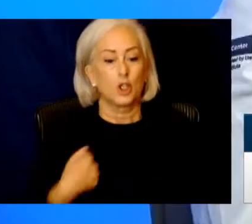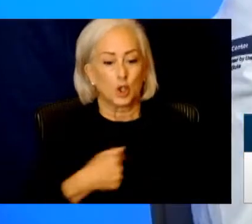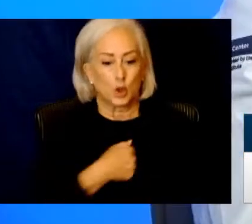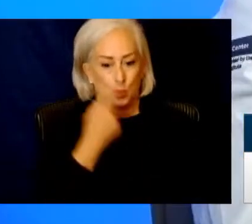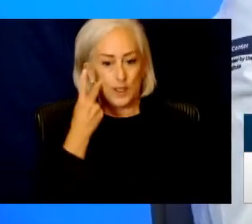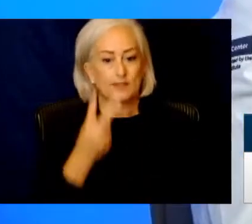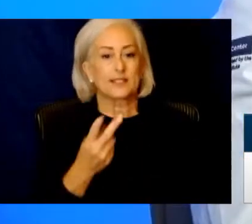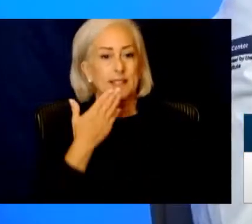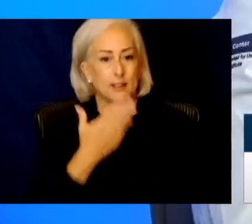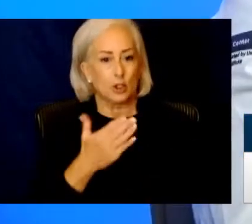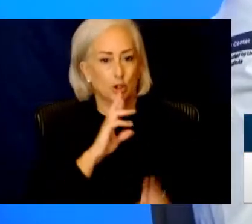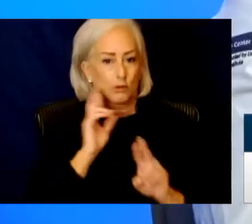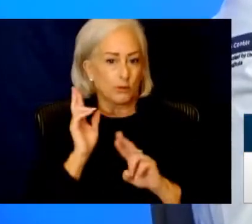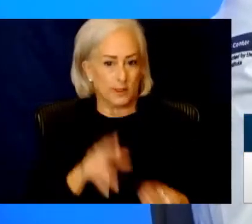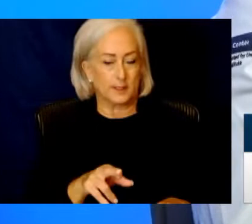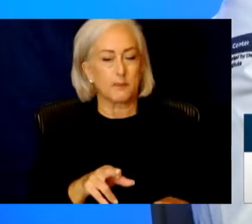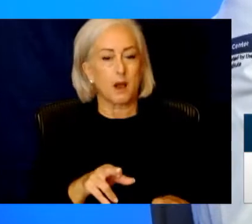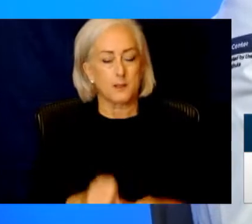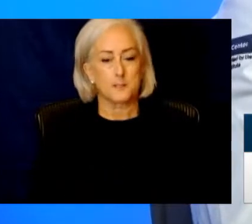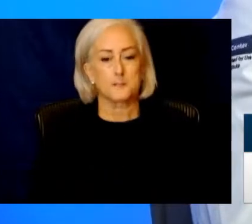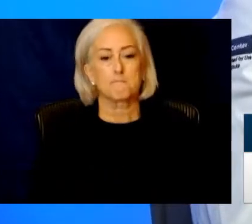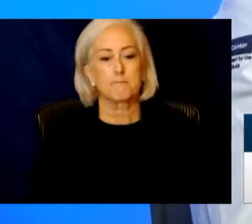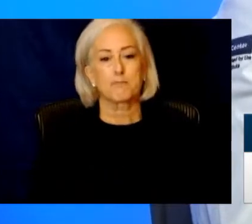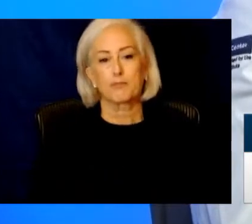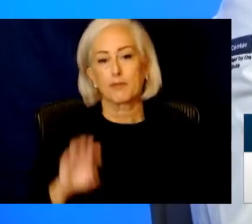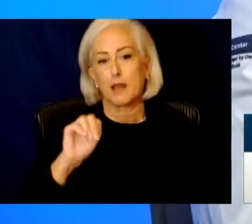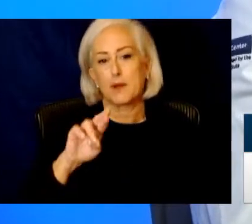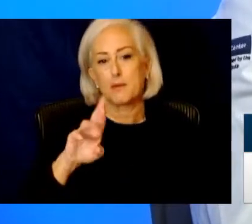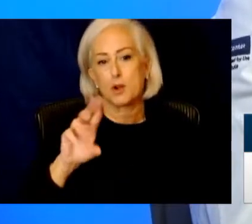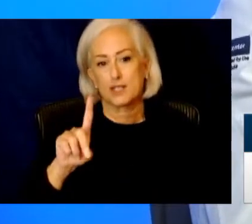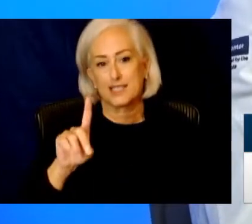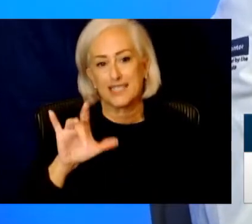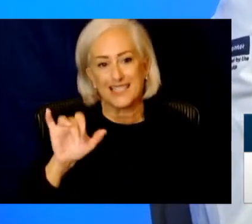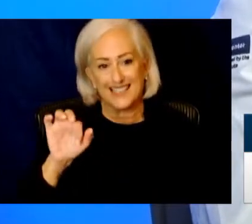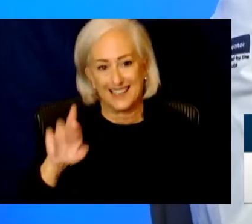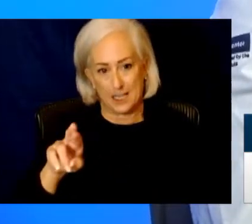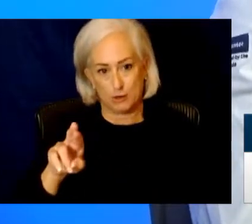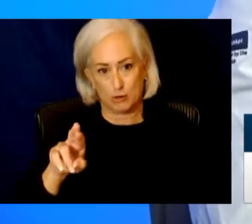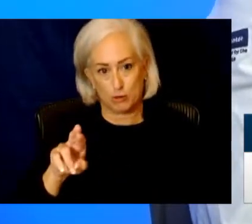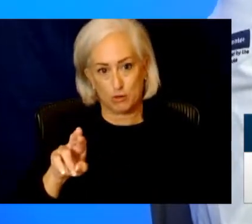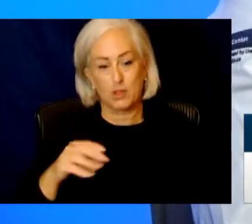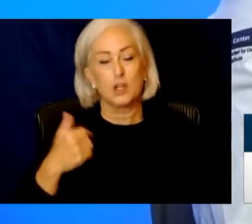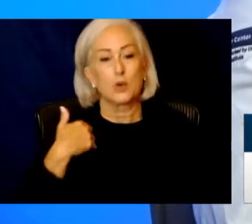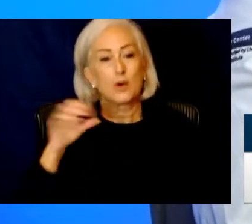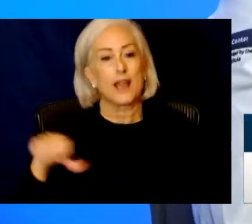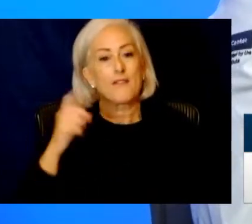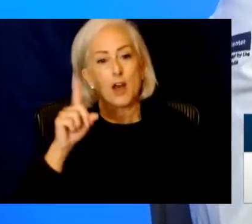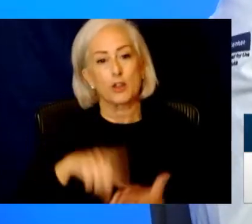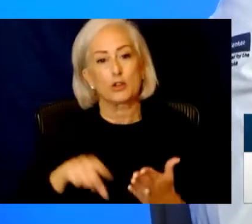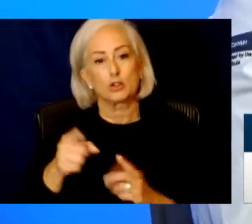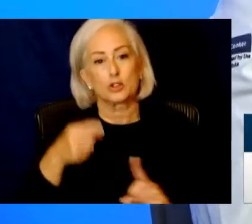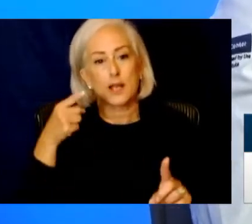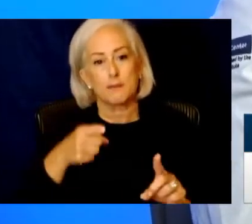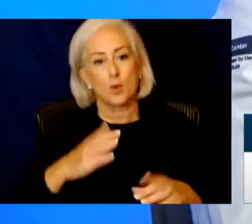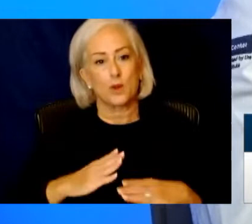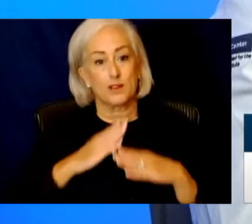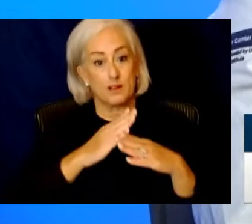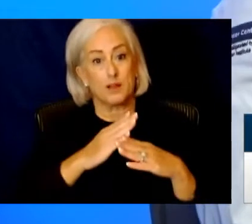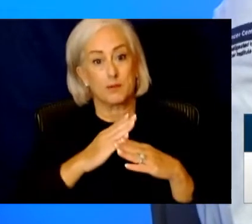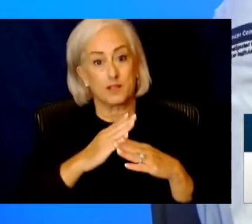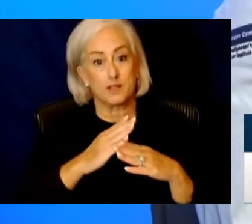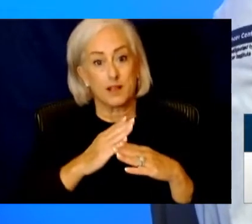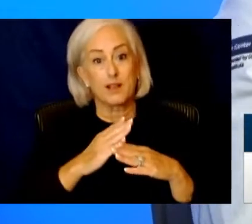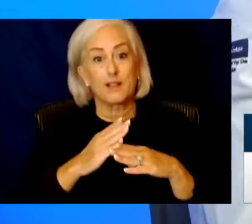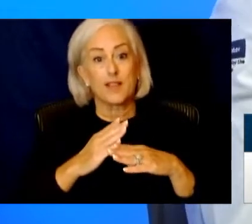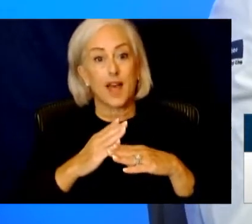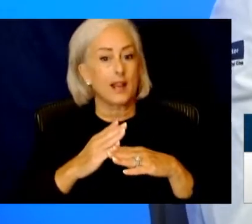good responses in MMRD cancers. There are other checkpoint inhibitors that have shown superiority to chemotherapy in